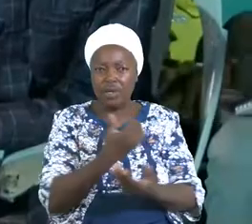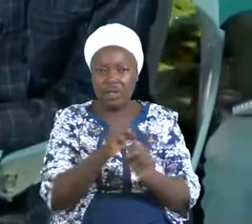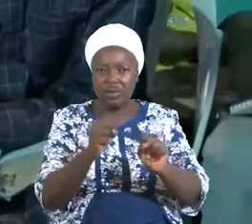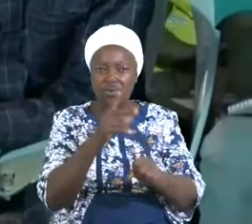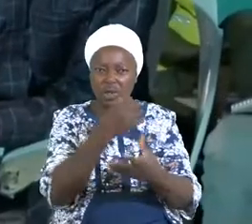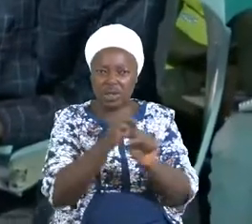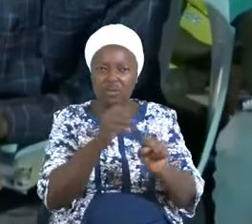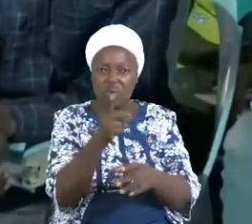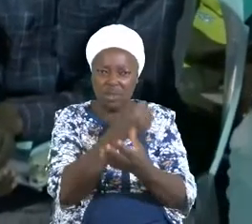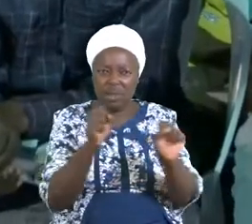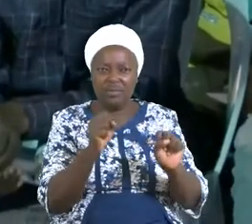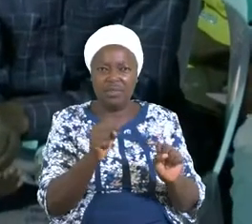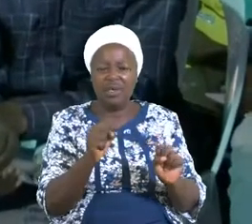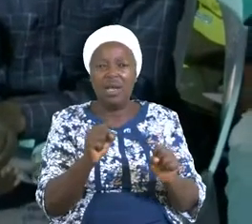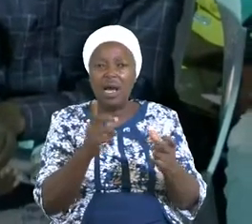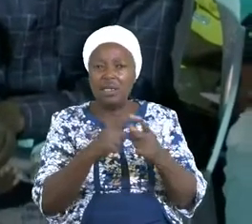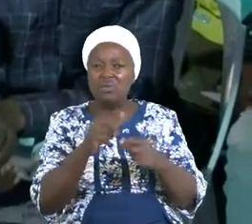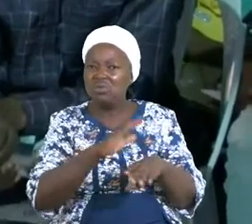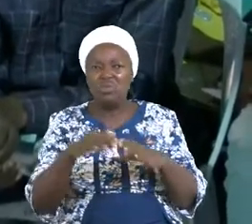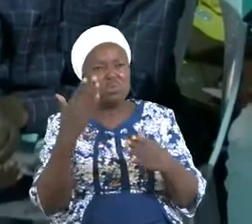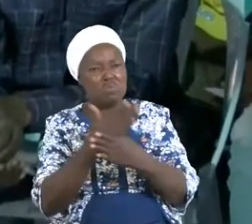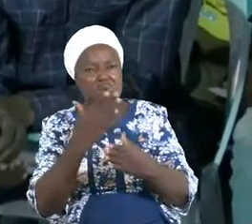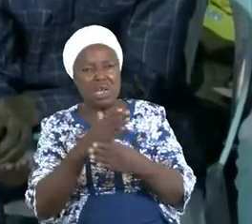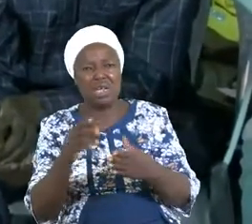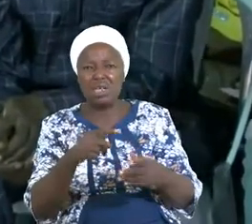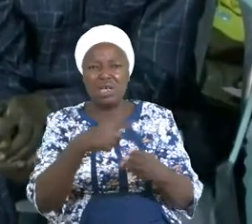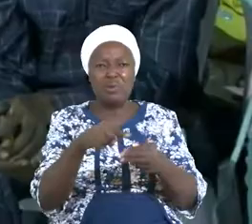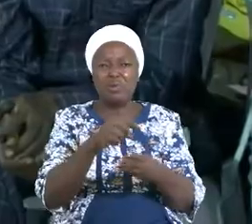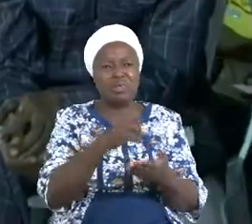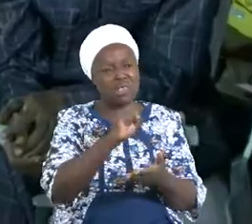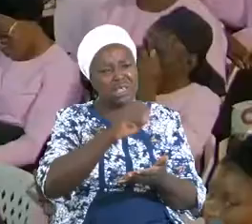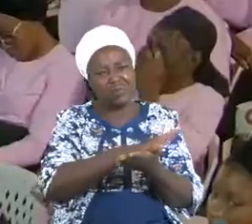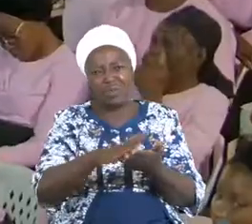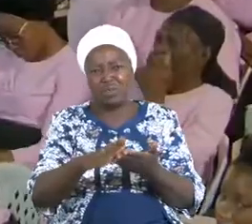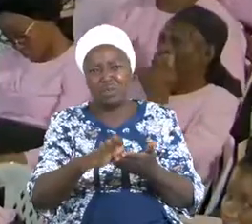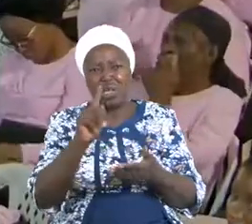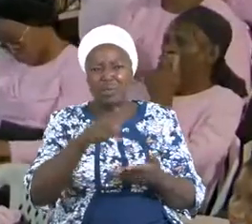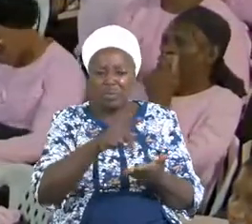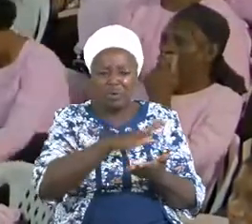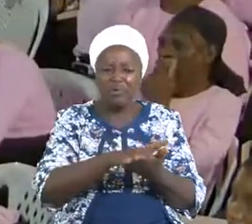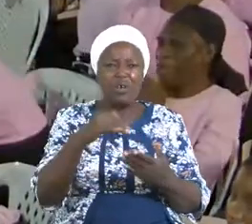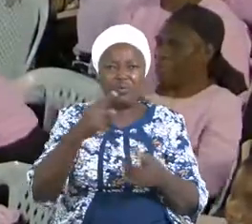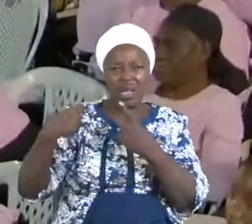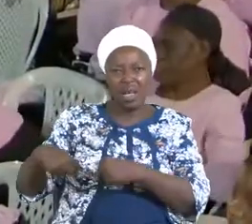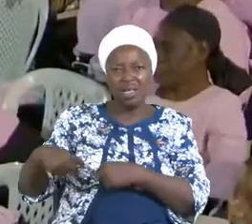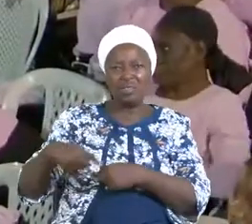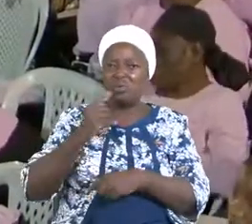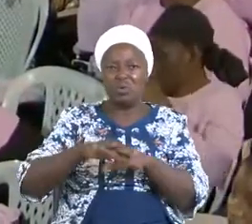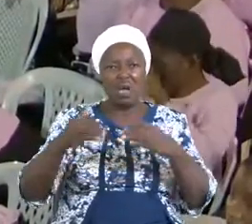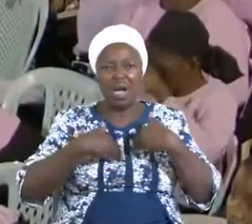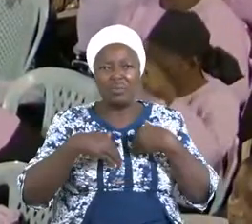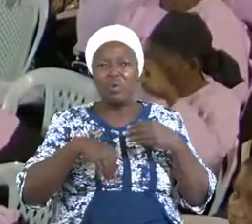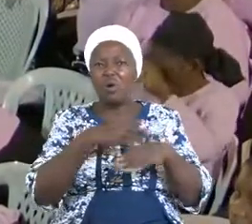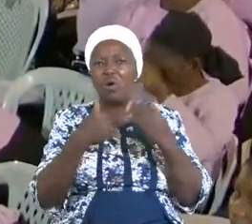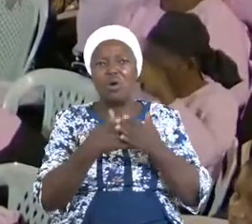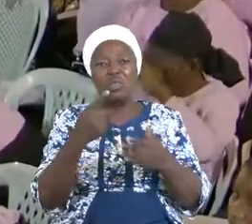saved, and you don't bother about sanctification, about purifying of the heart, you don't have all the armor of God upon